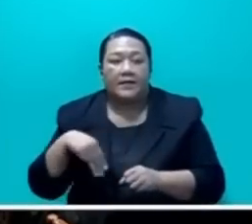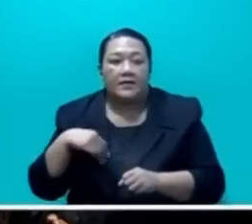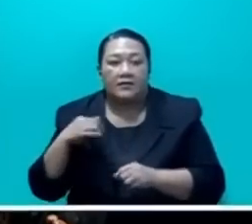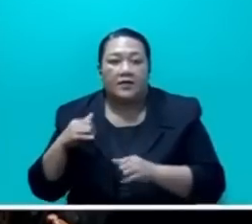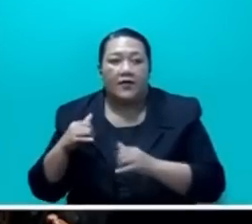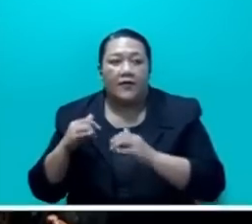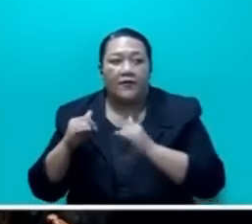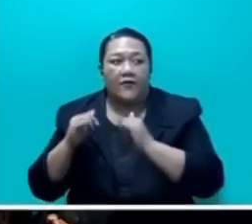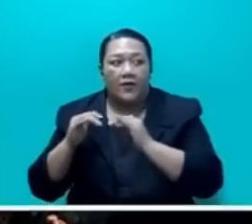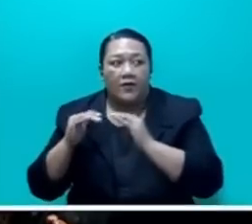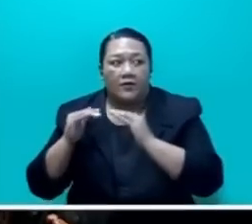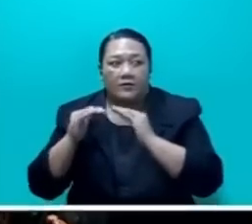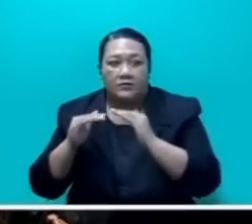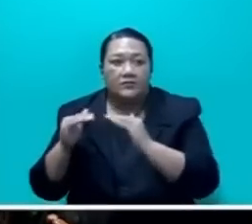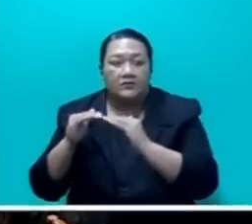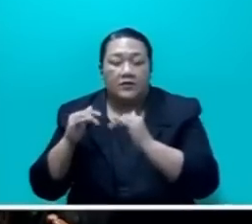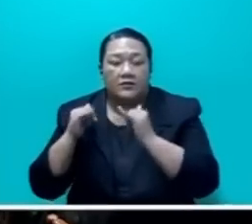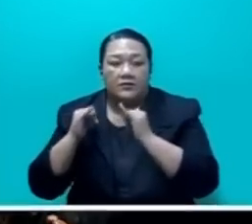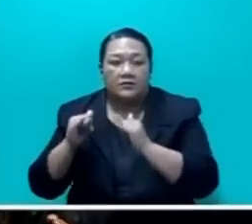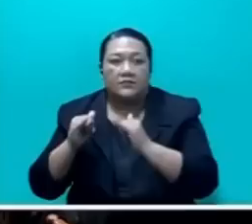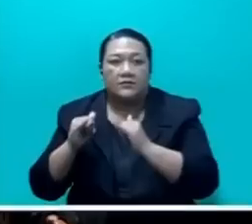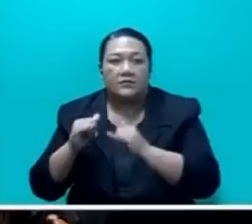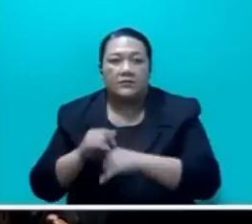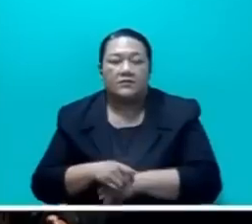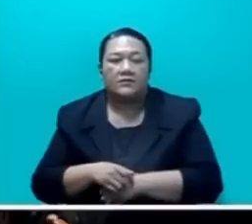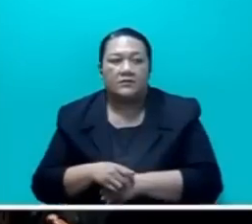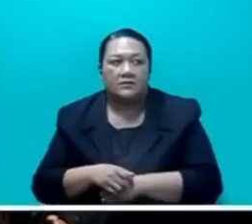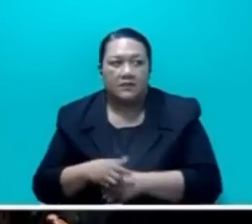to deliver his speech. You now have the floor, sir.